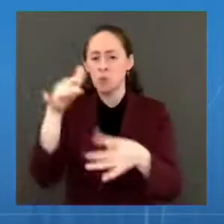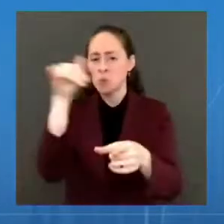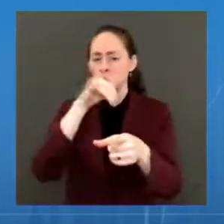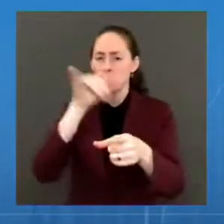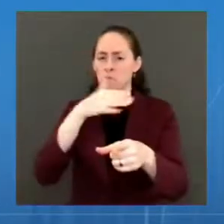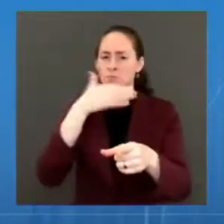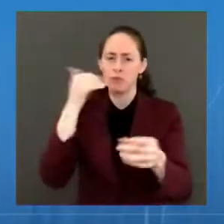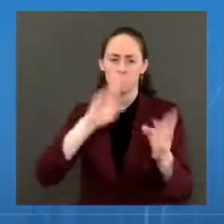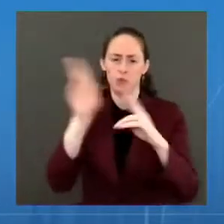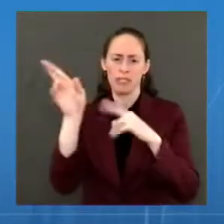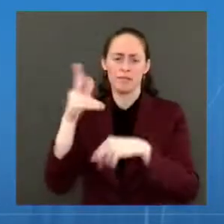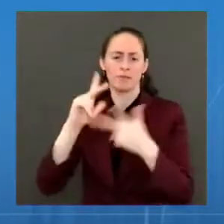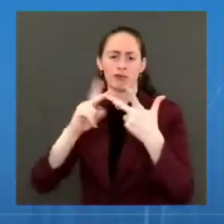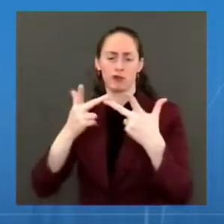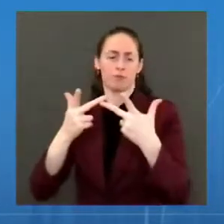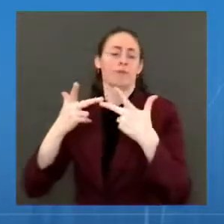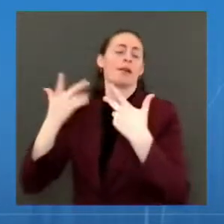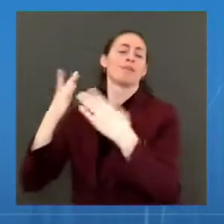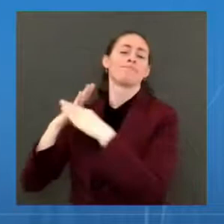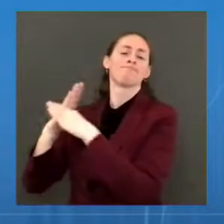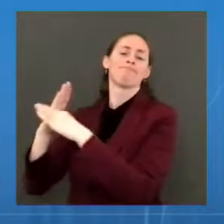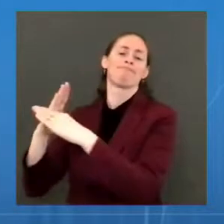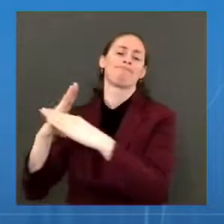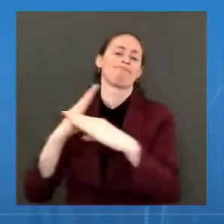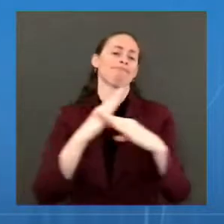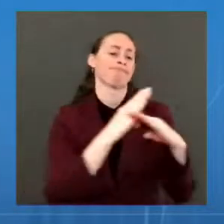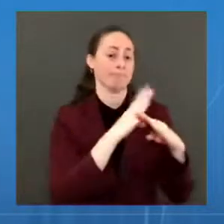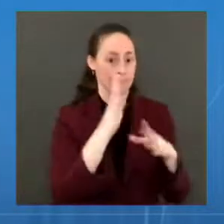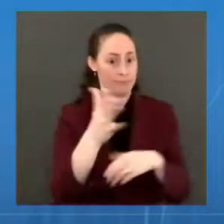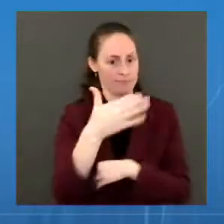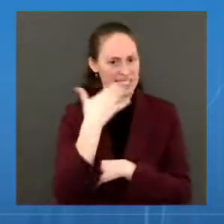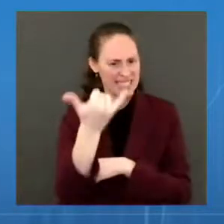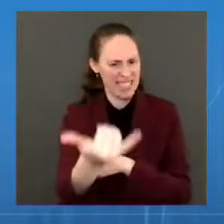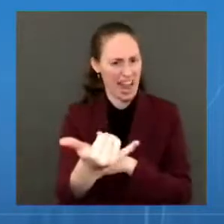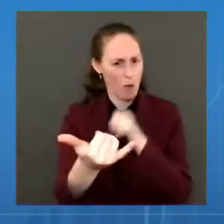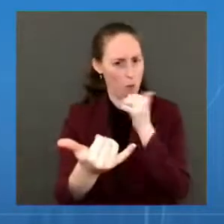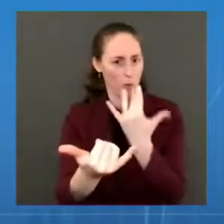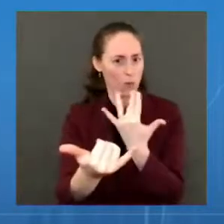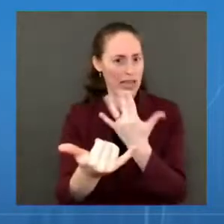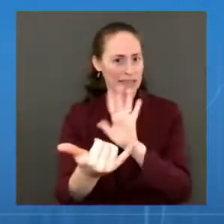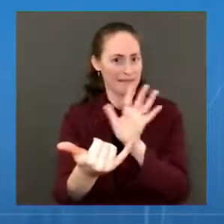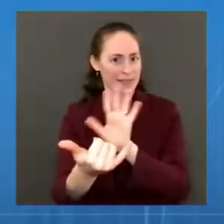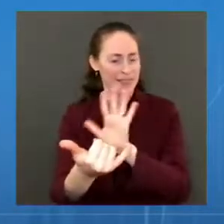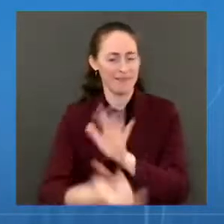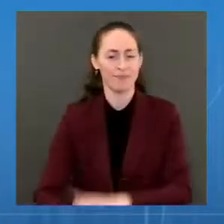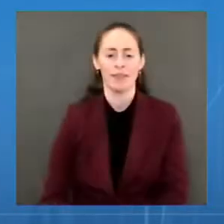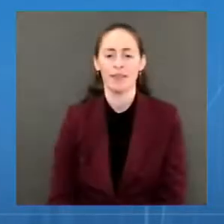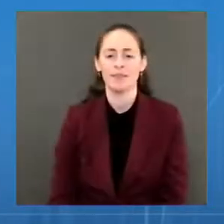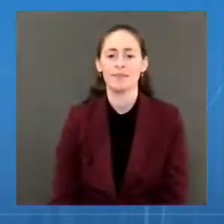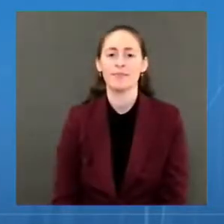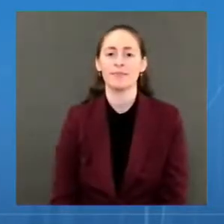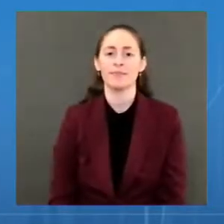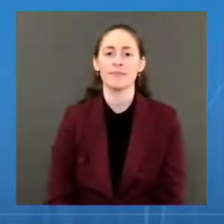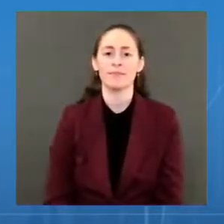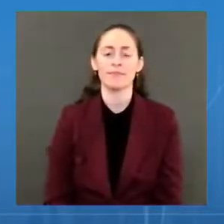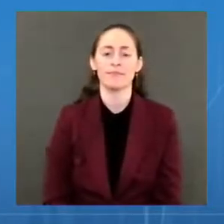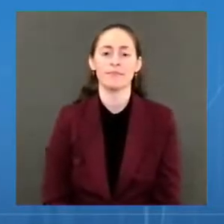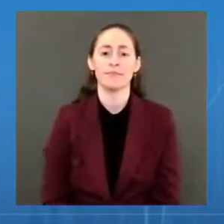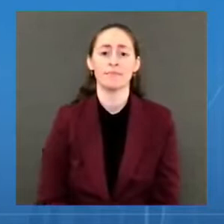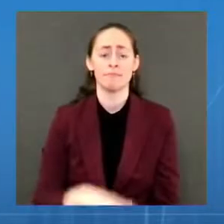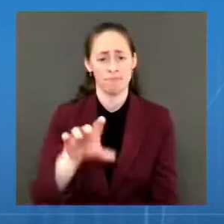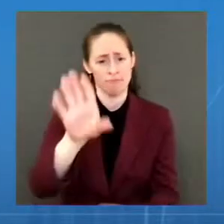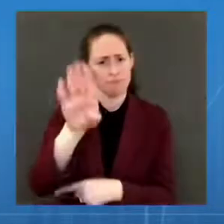was important to do now. In making these recommendations, we took into consideration the current state of the